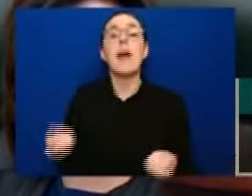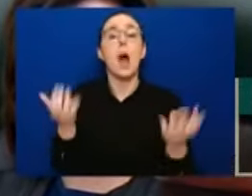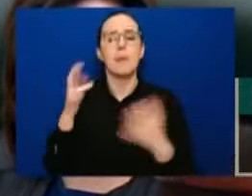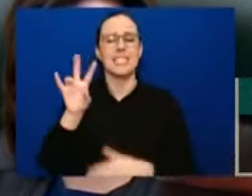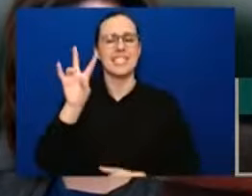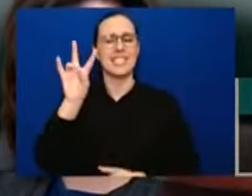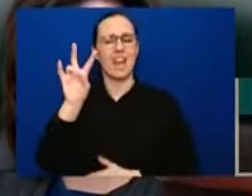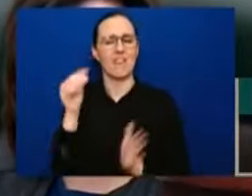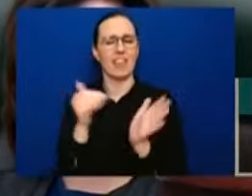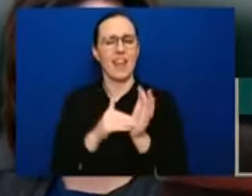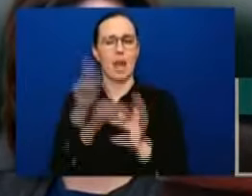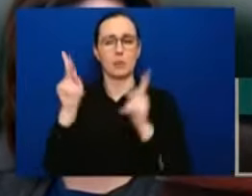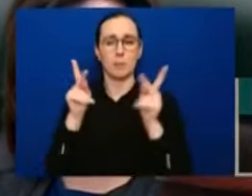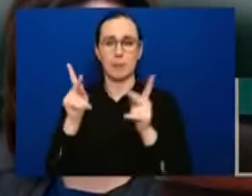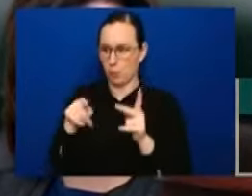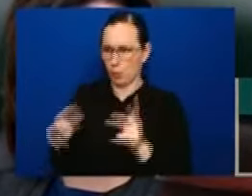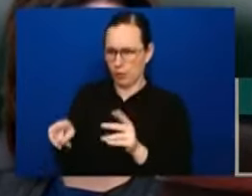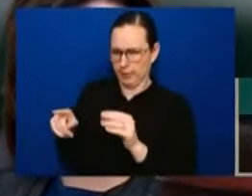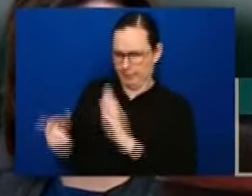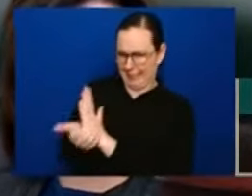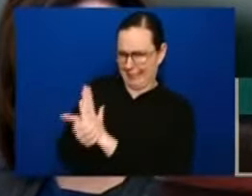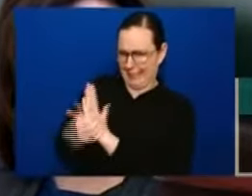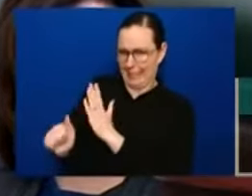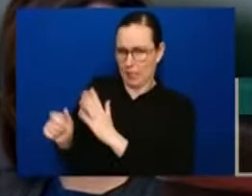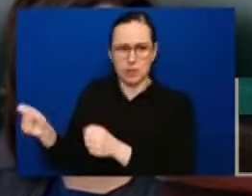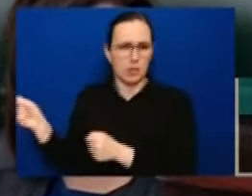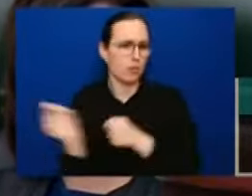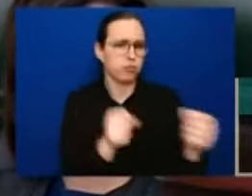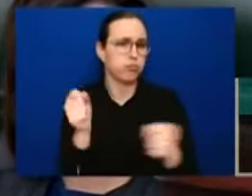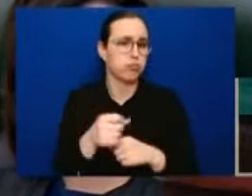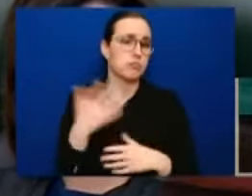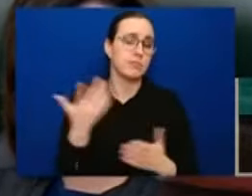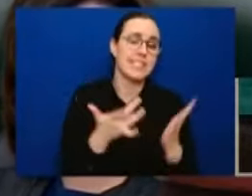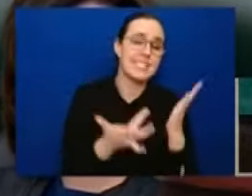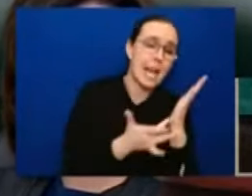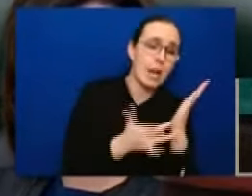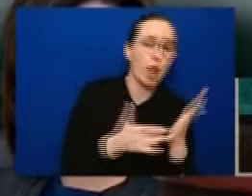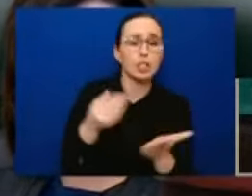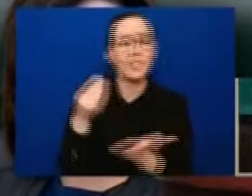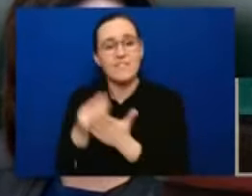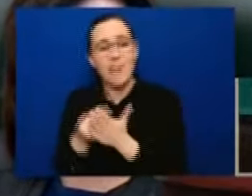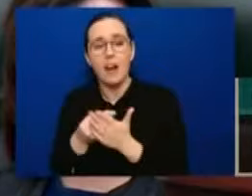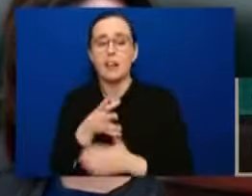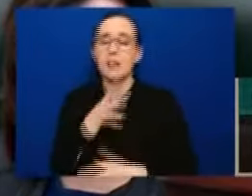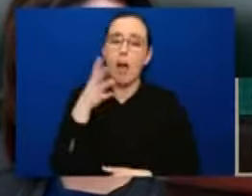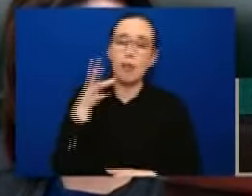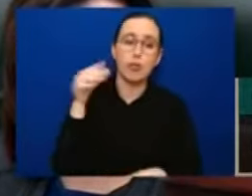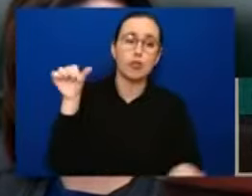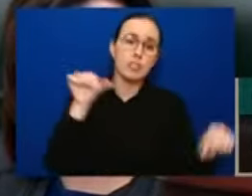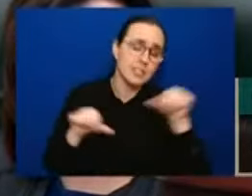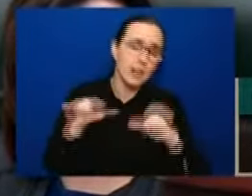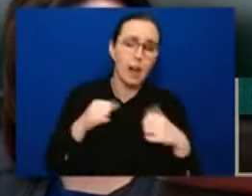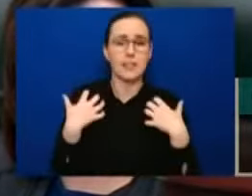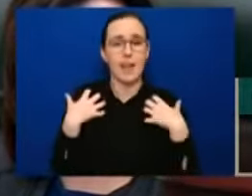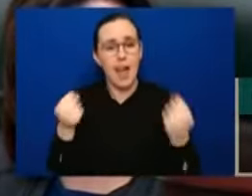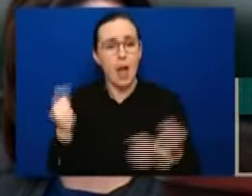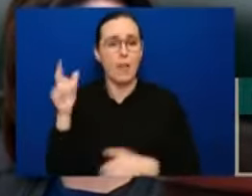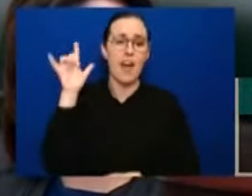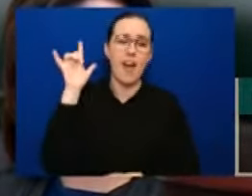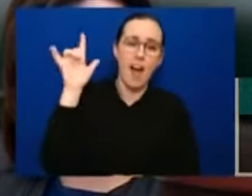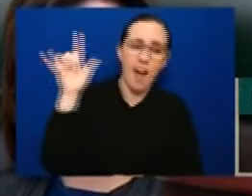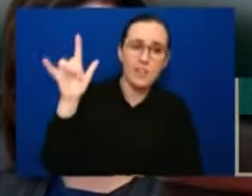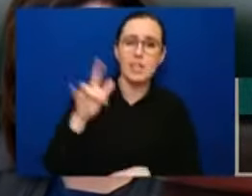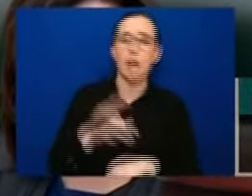aviation. We're also making a generational investment at the University of Calgary to expand the faculty of